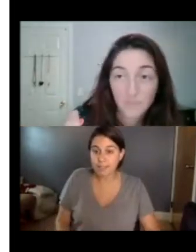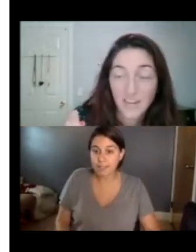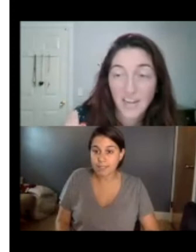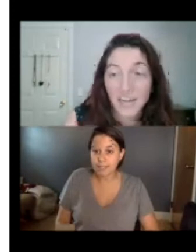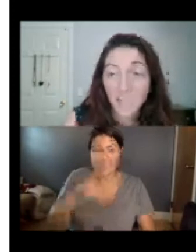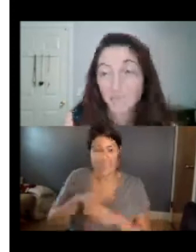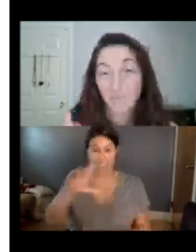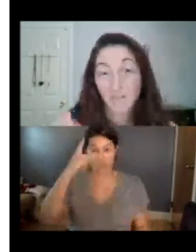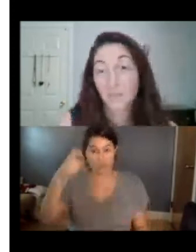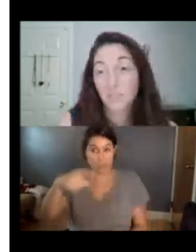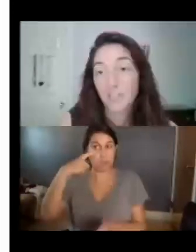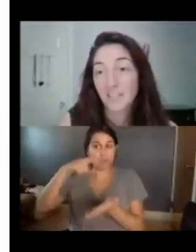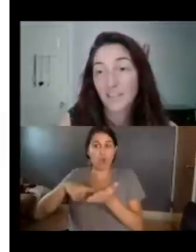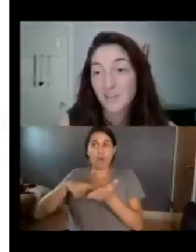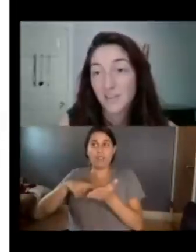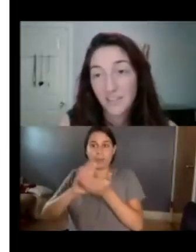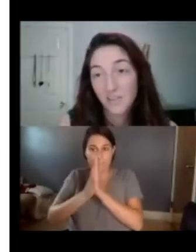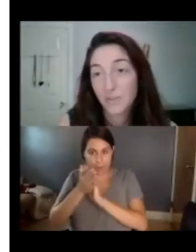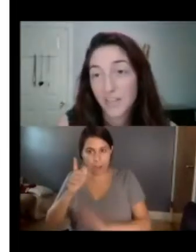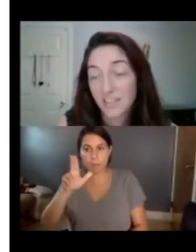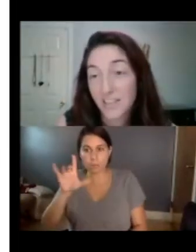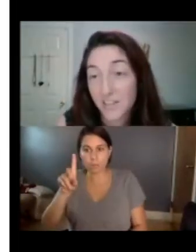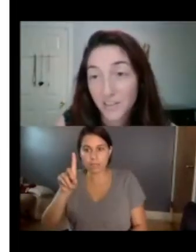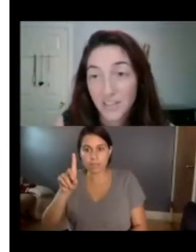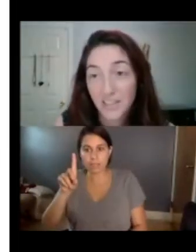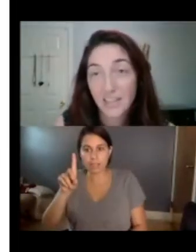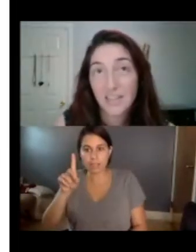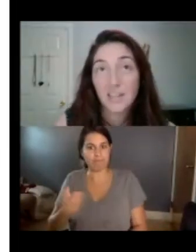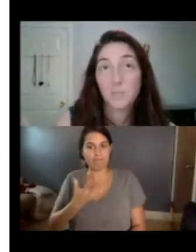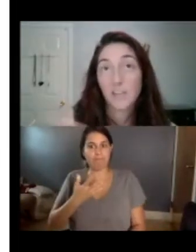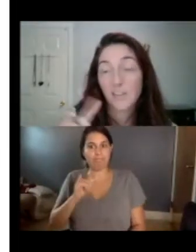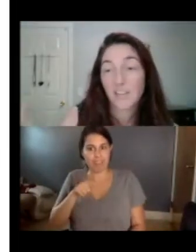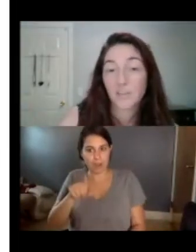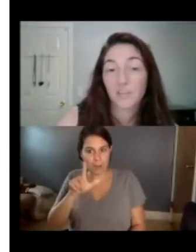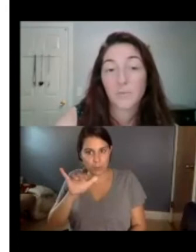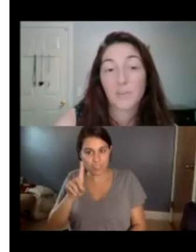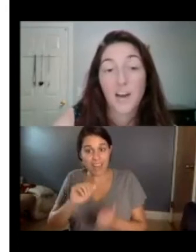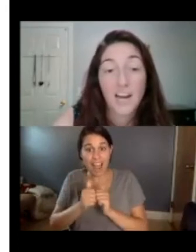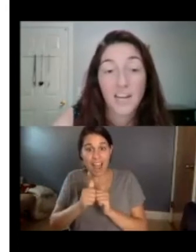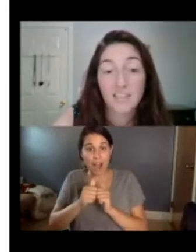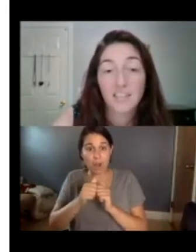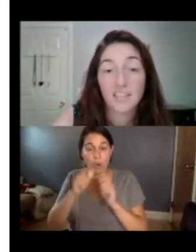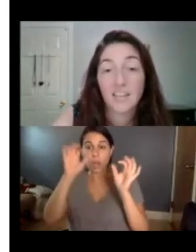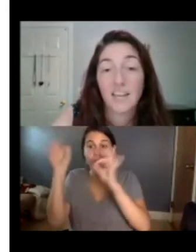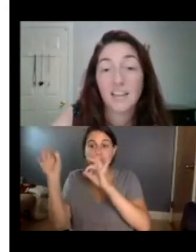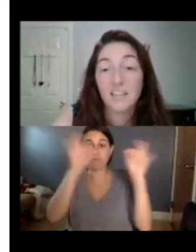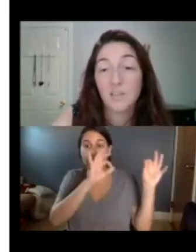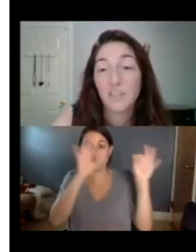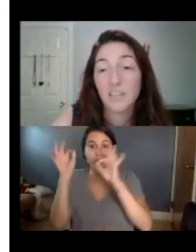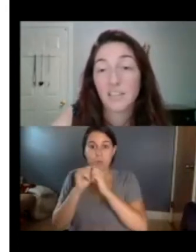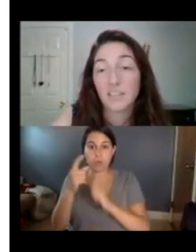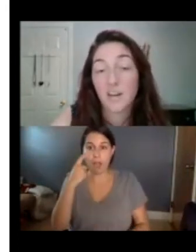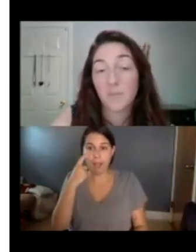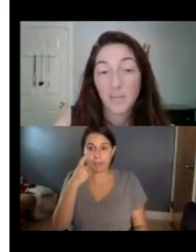your dream and you become lucid, then you can signal to us that you're lucid by looking left and right with your eyes. And this